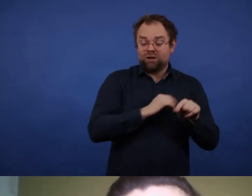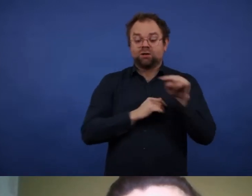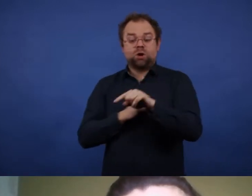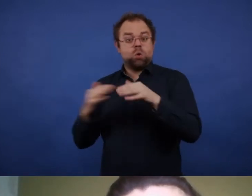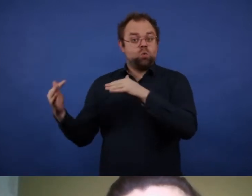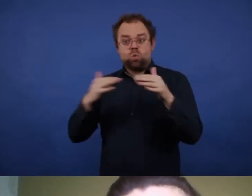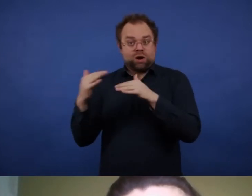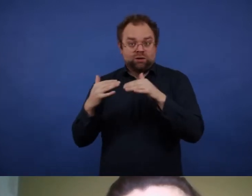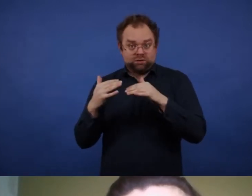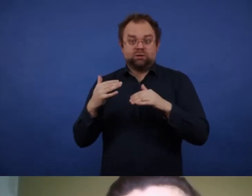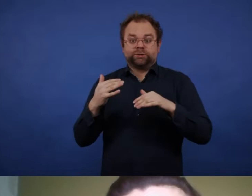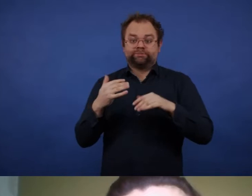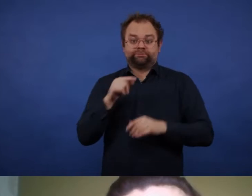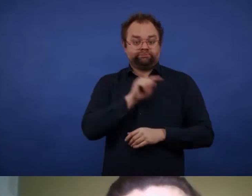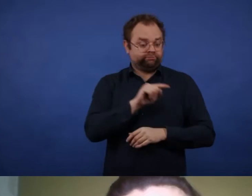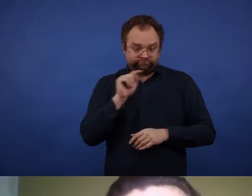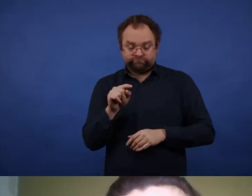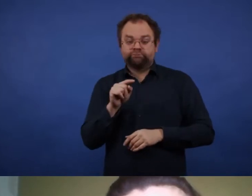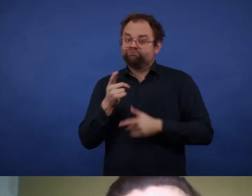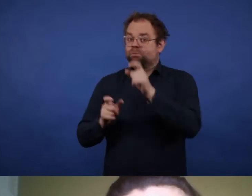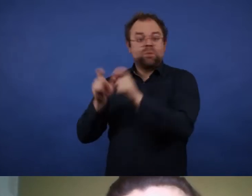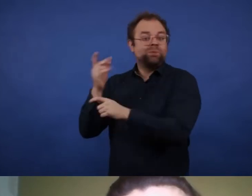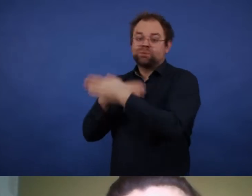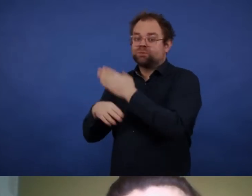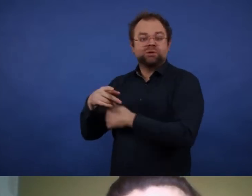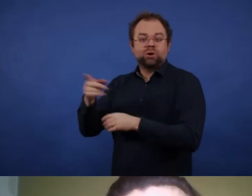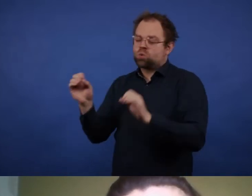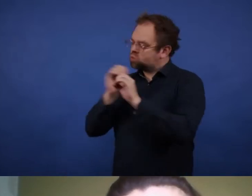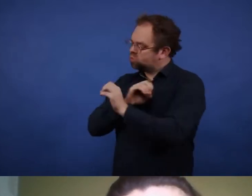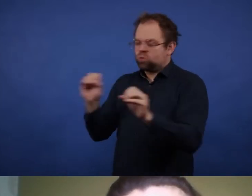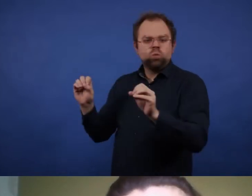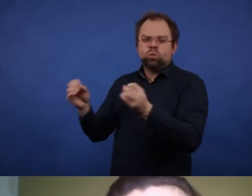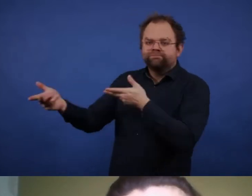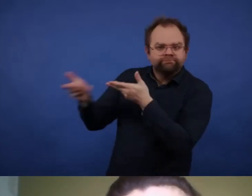basically marginalized, which is absolutely unacceptable.